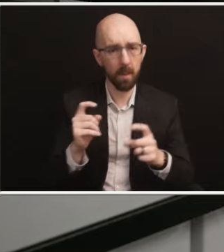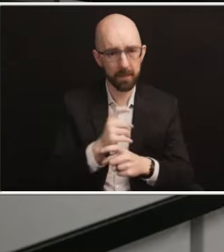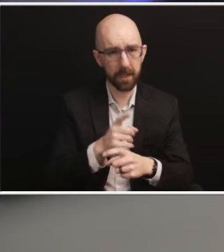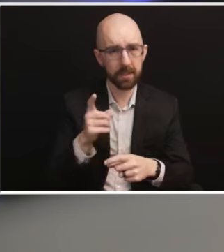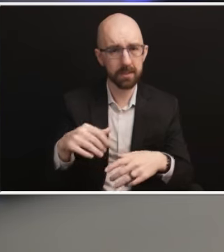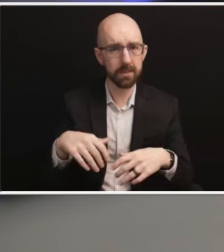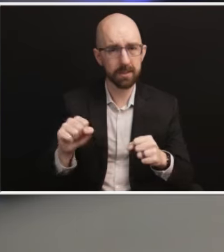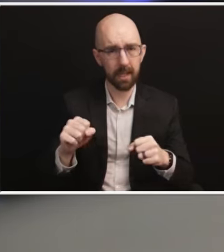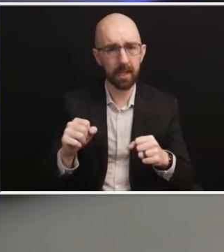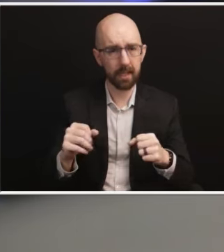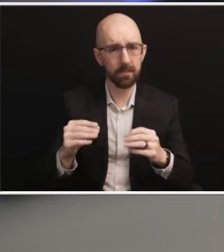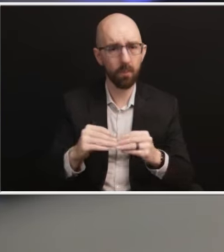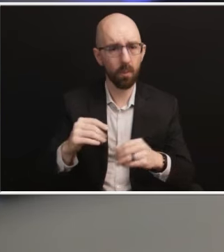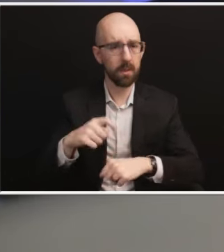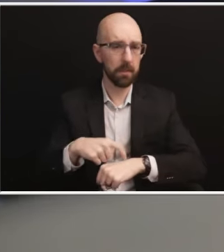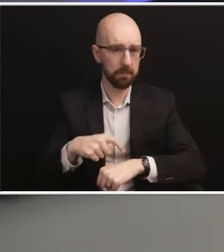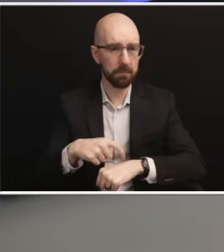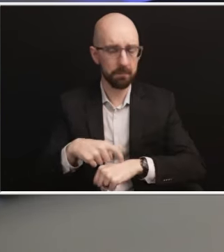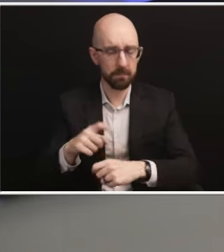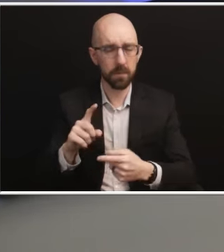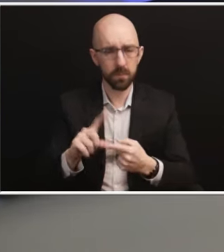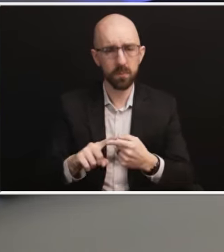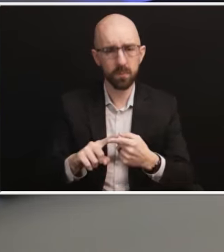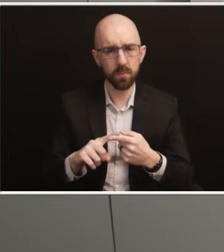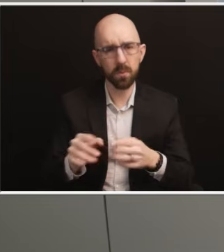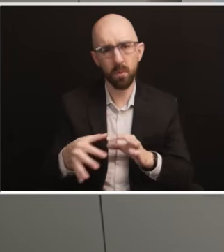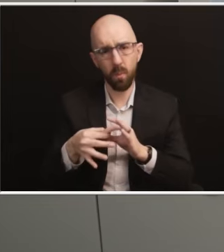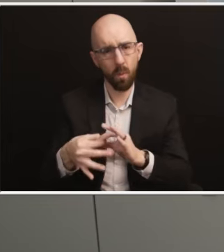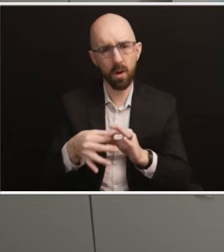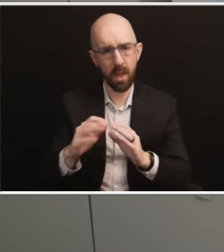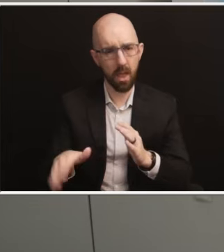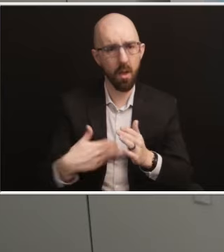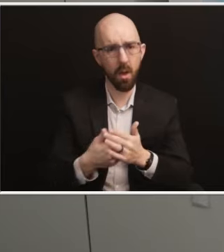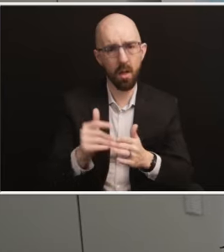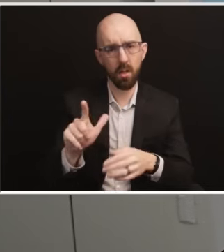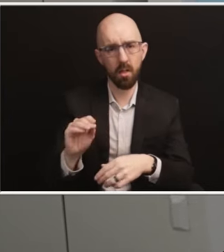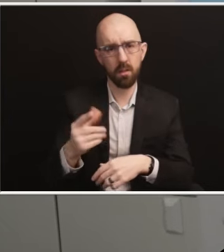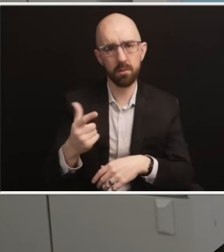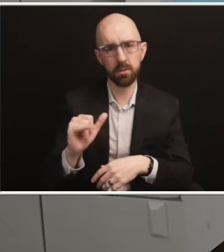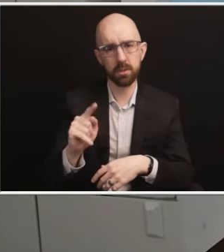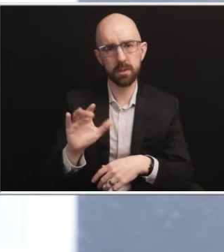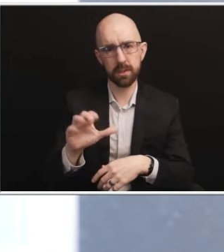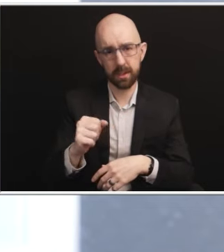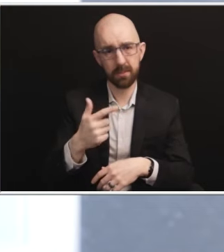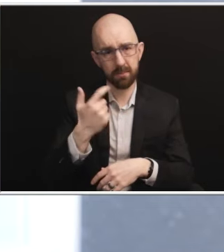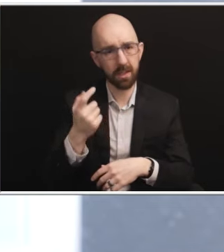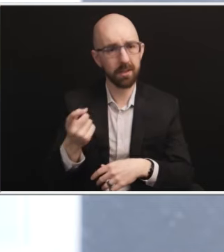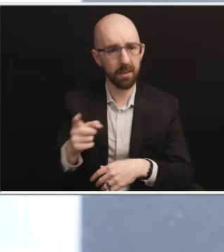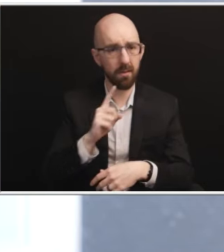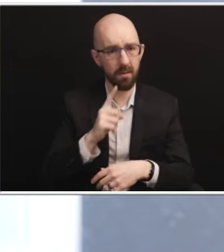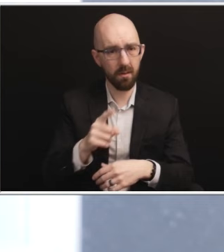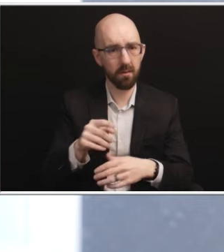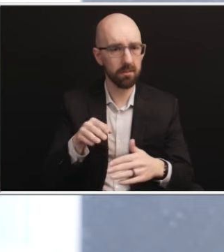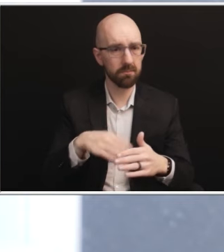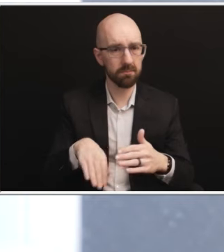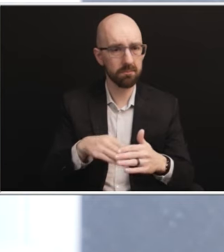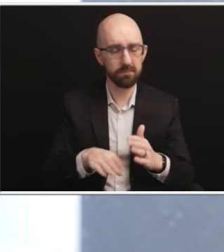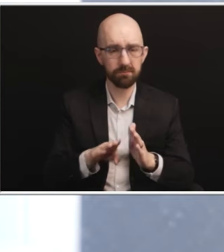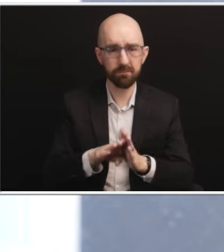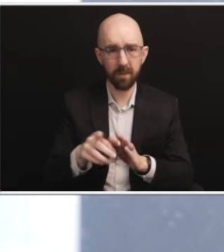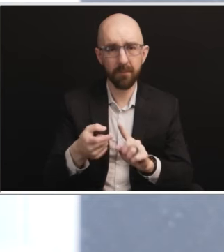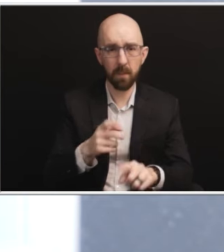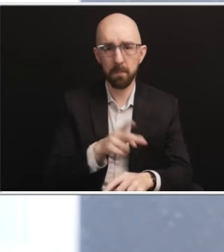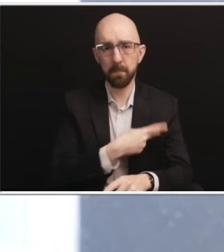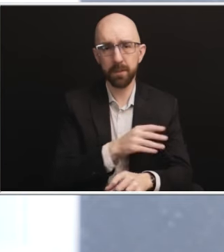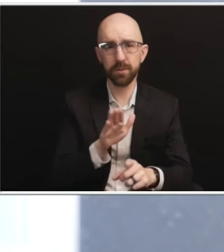significant amount of time to coordinate all of the logistics because they are essentially arising from a patient's own cells.